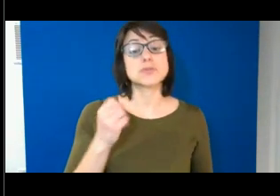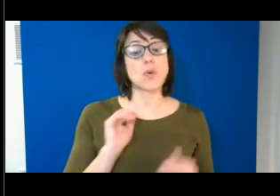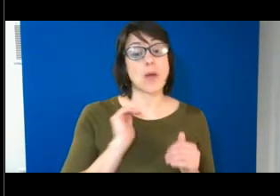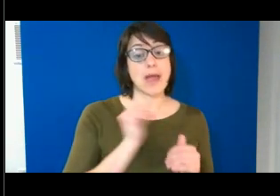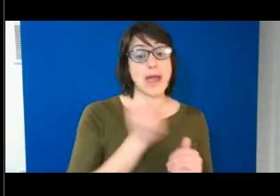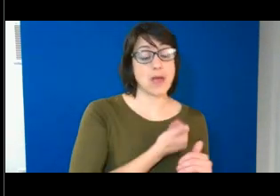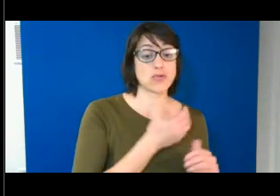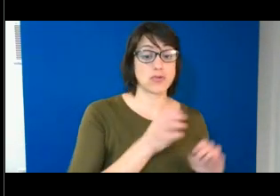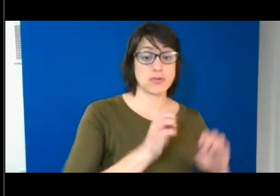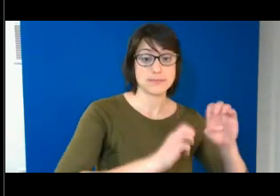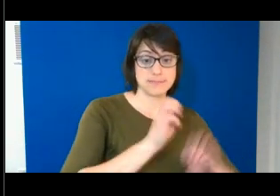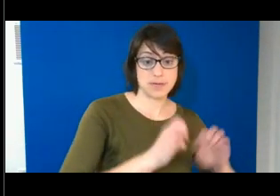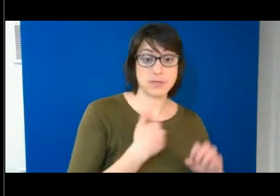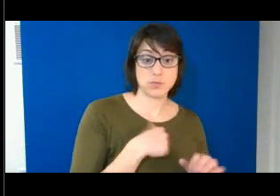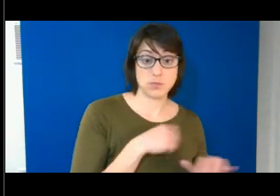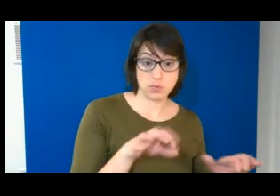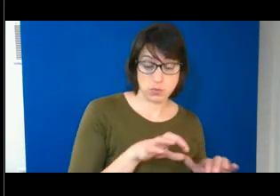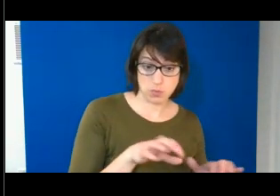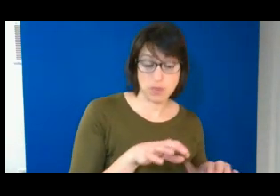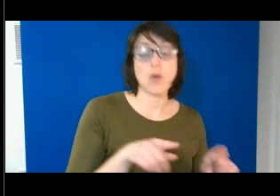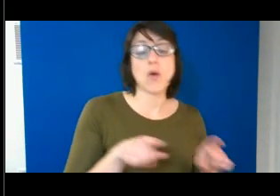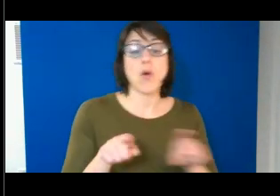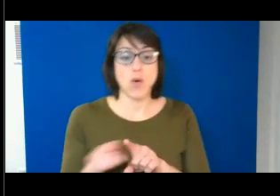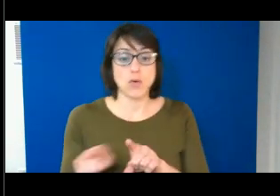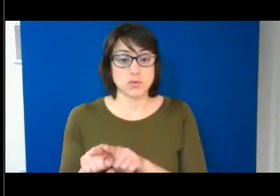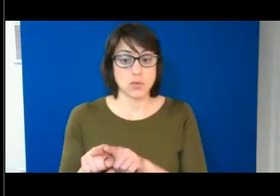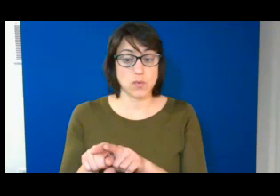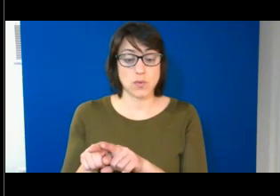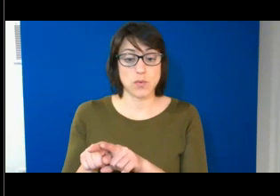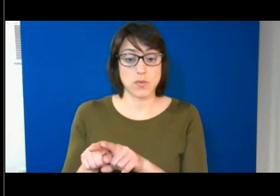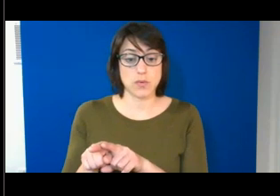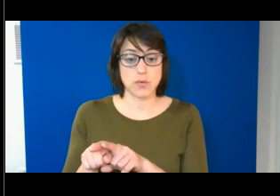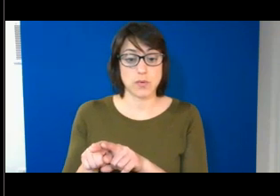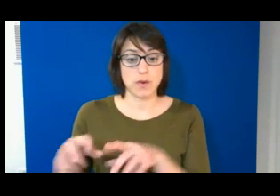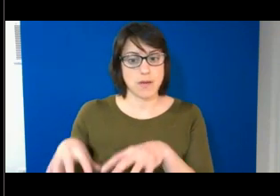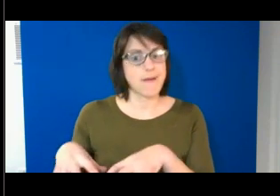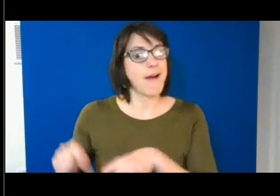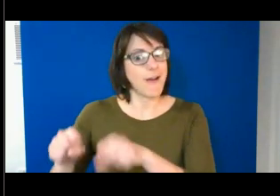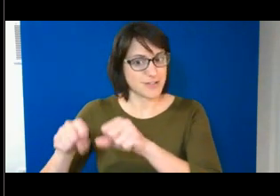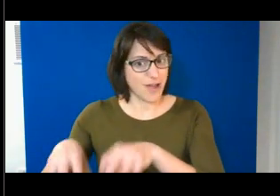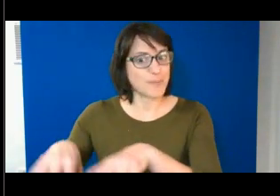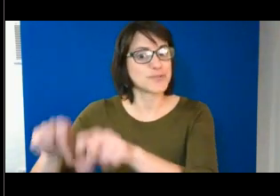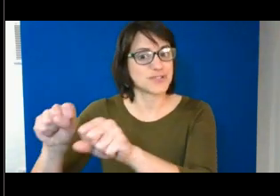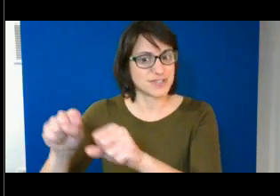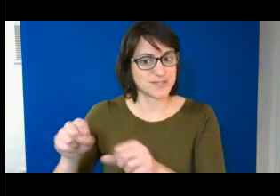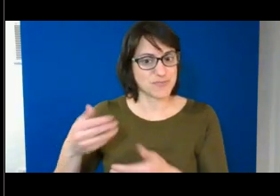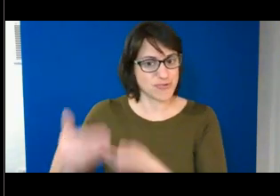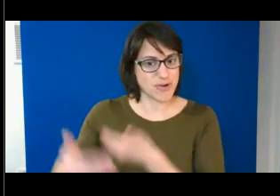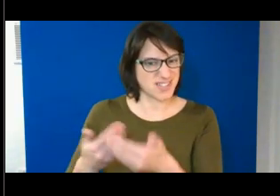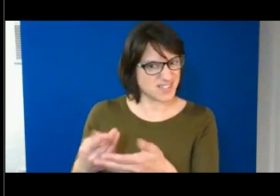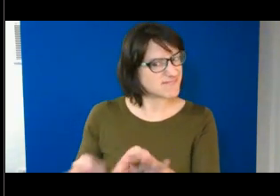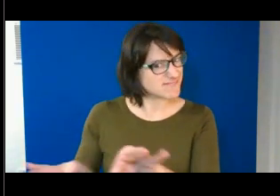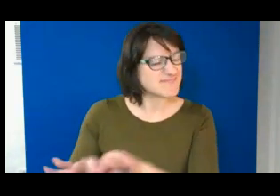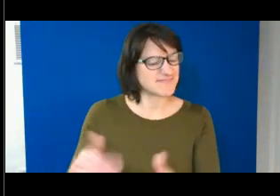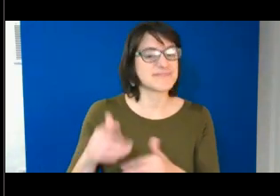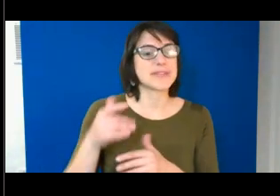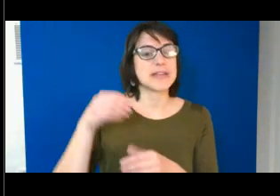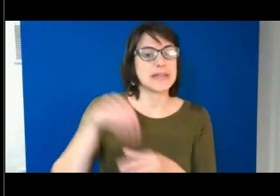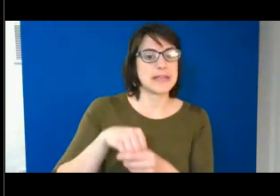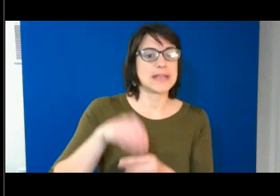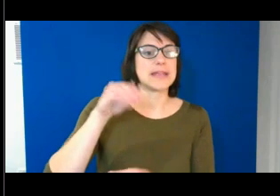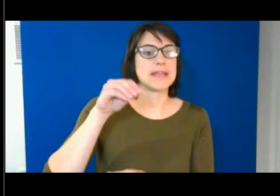for this work, the adoption process has been really significant. In Monterey and Santa Cruz County alone, that